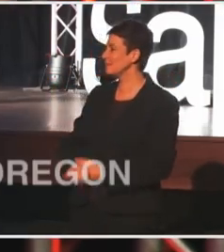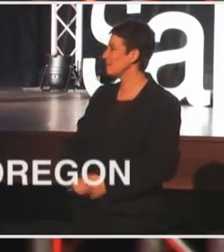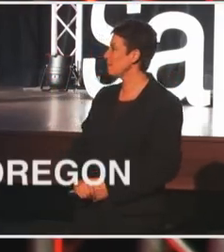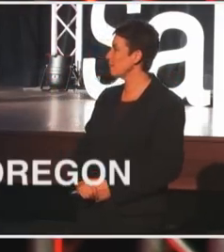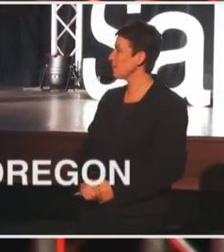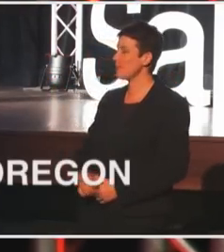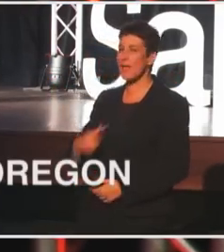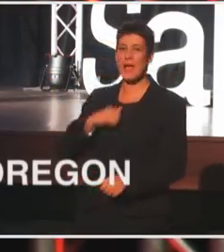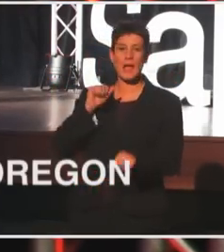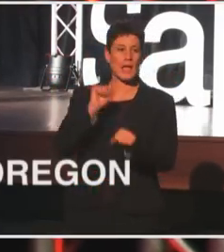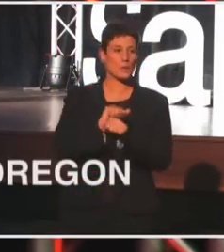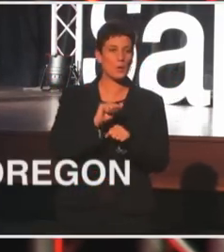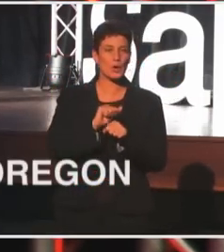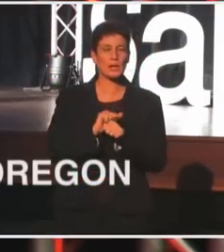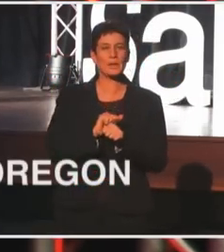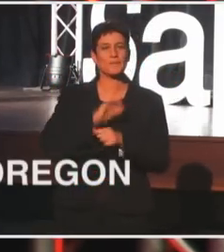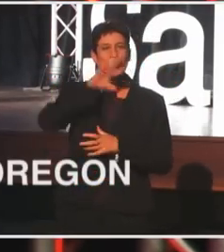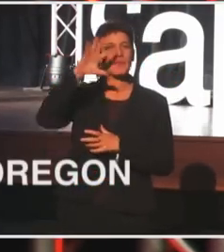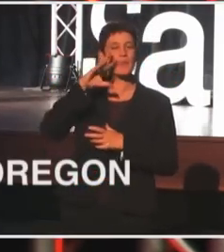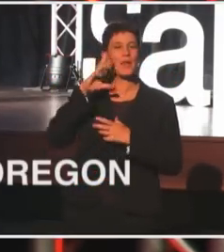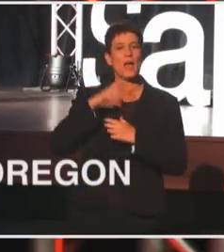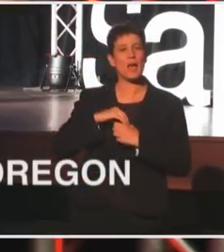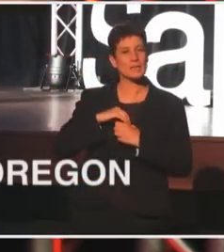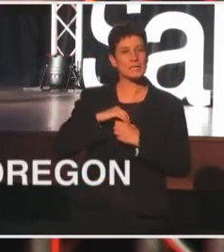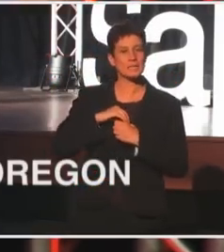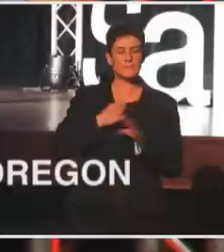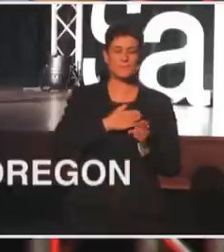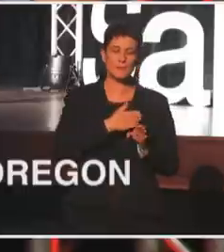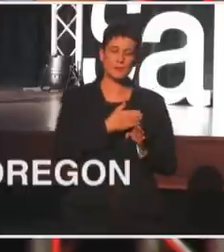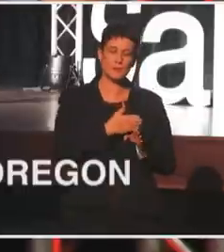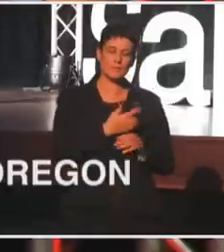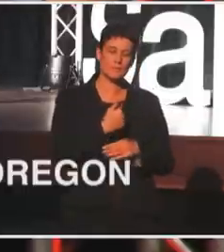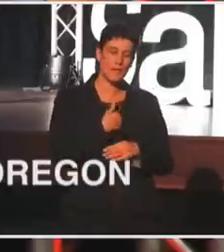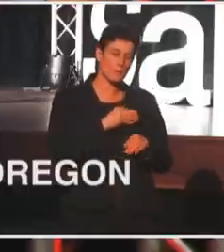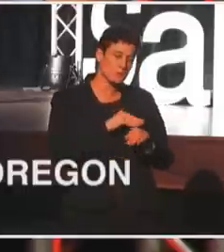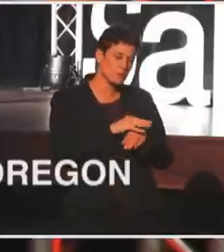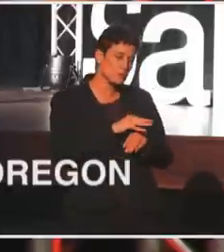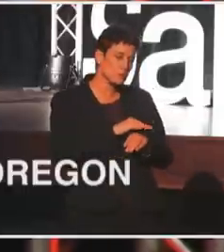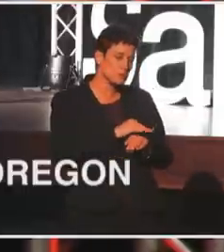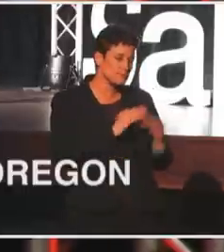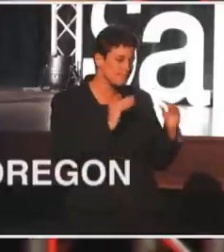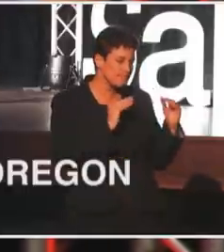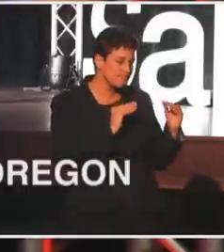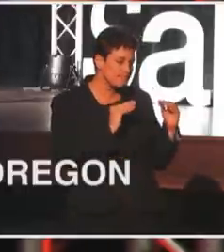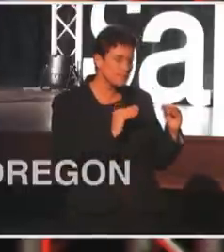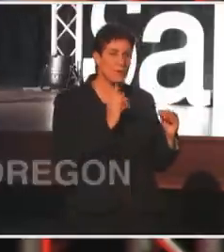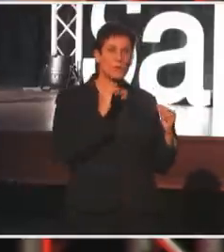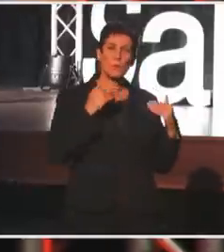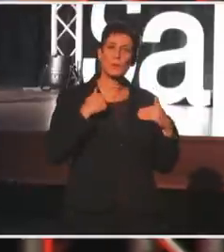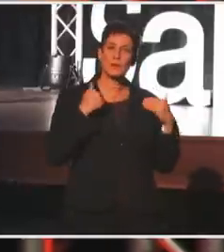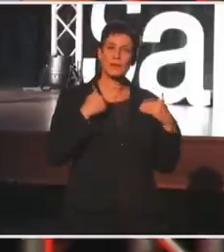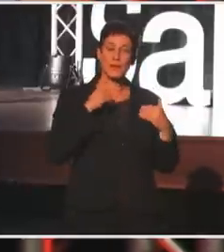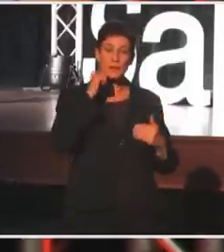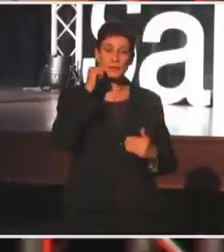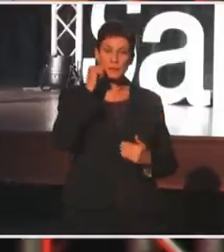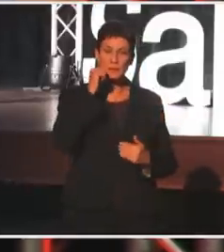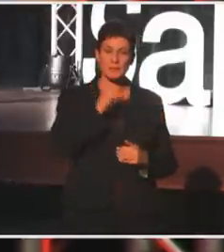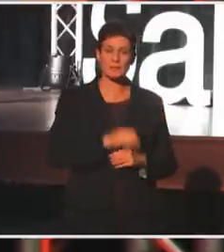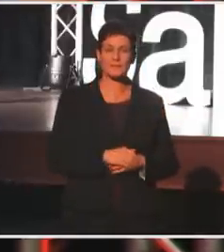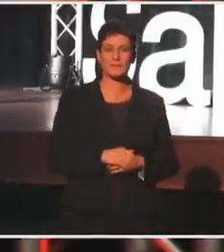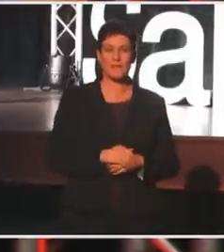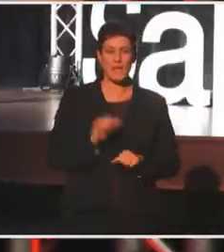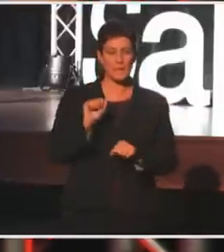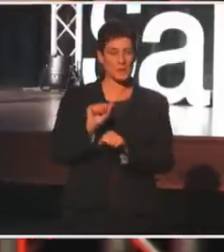I work in the autism field as a consultant and mentor for young adults, and I've been a working